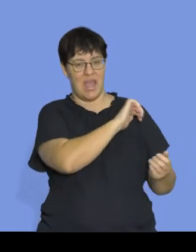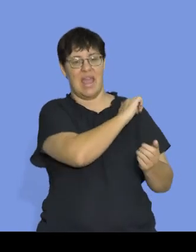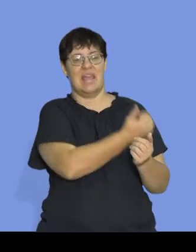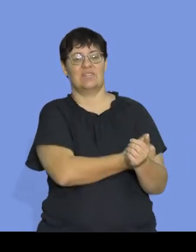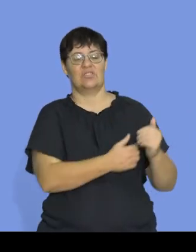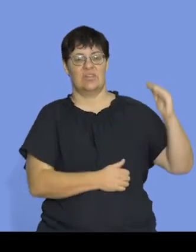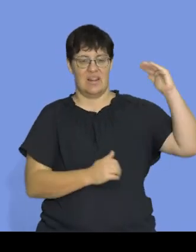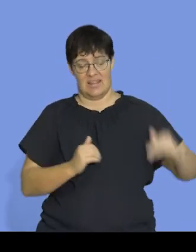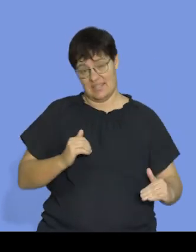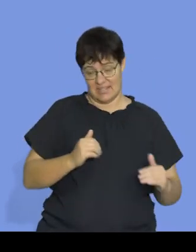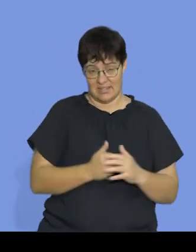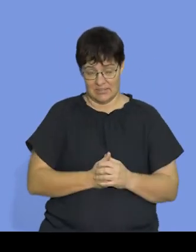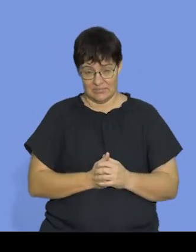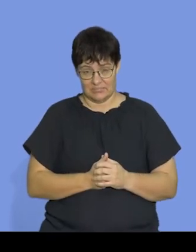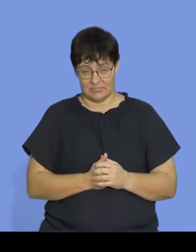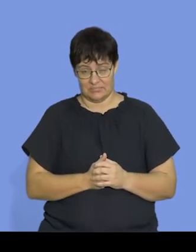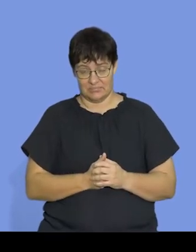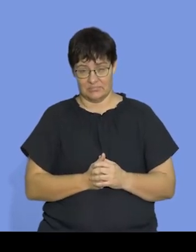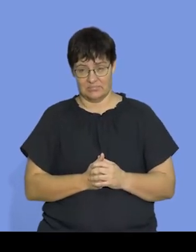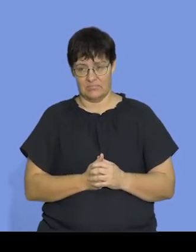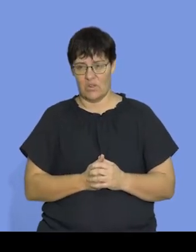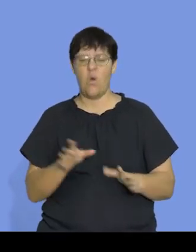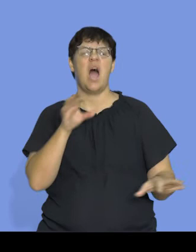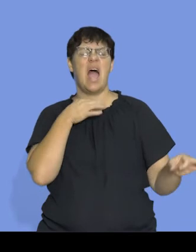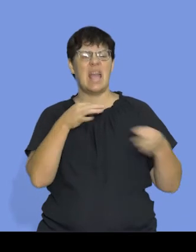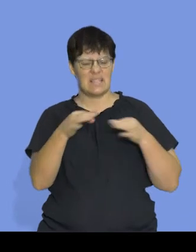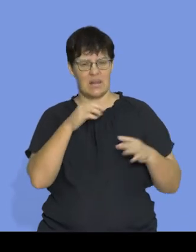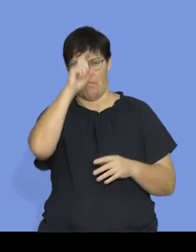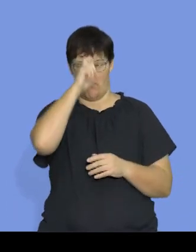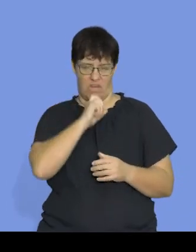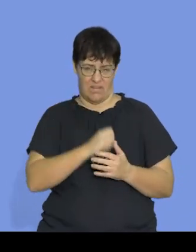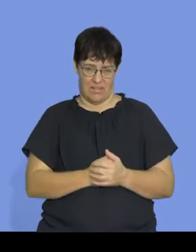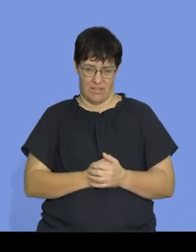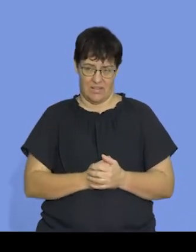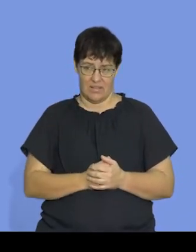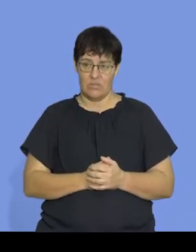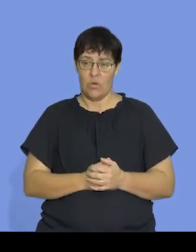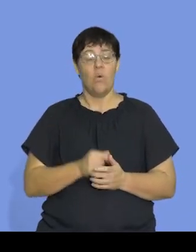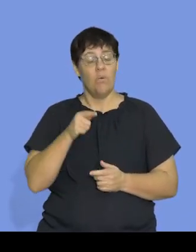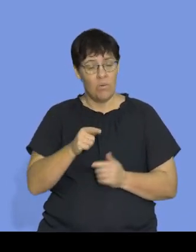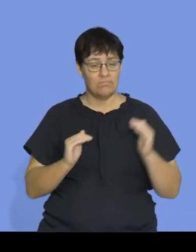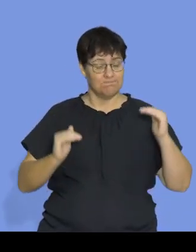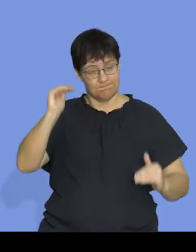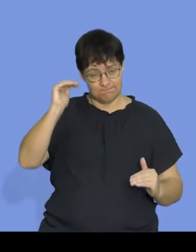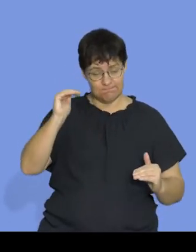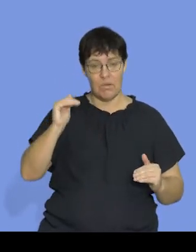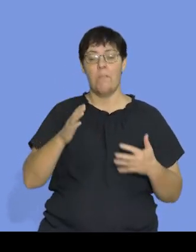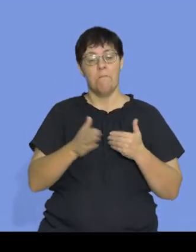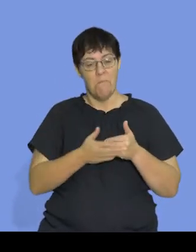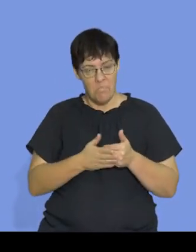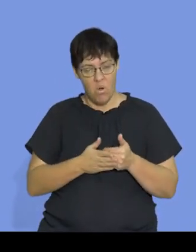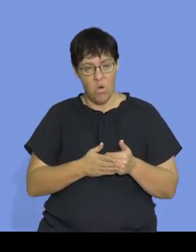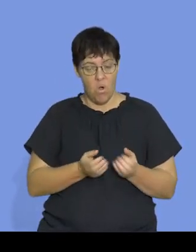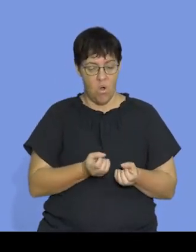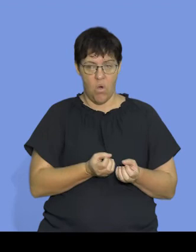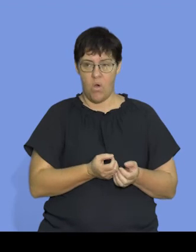the system. Okay, now we're just trying to explain the profile. So in an endothermic reaction, more energy is released than absorbed. This is